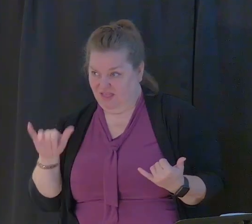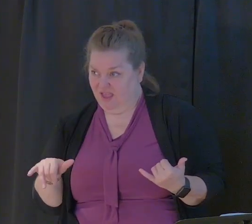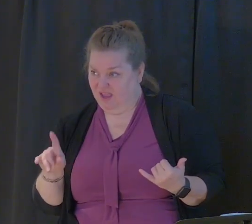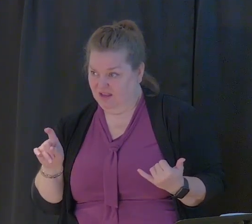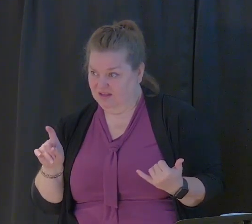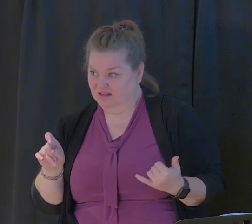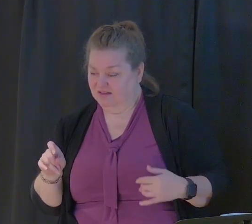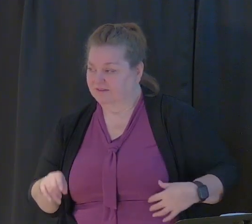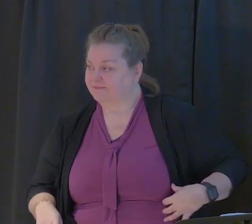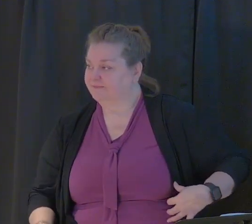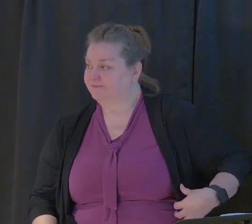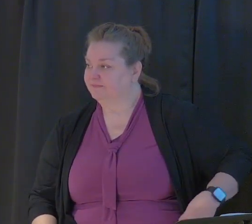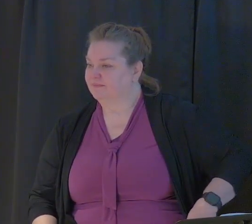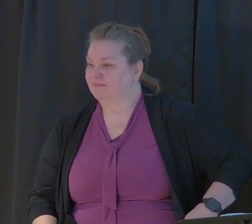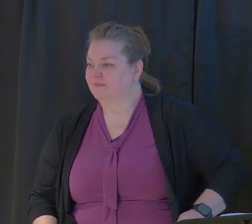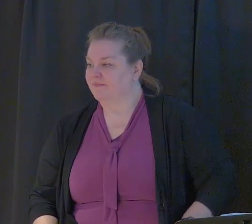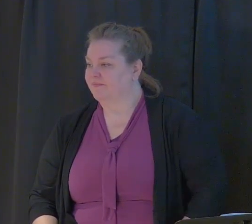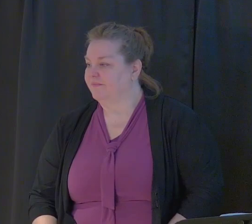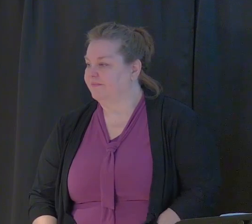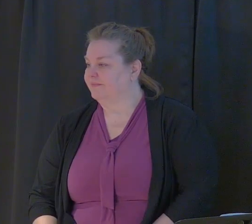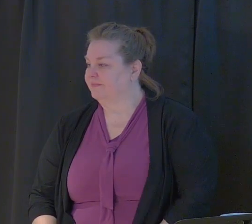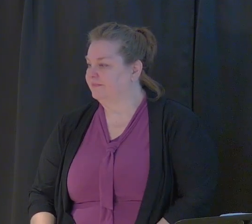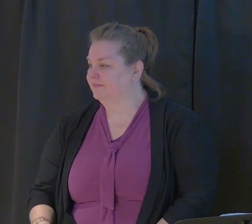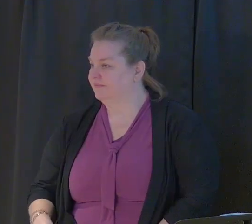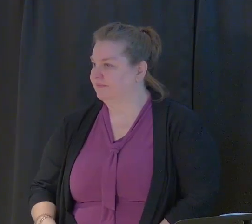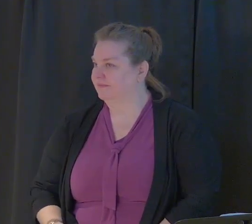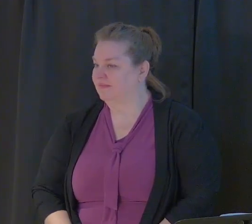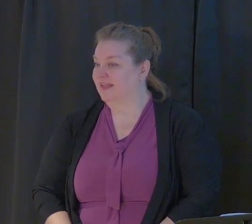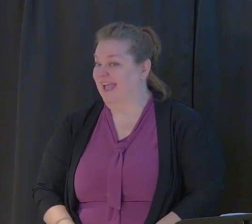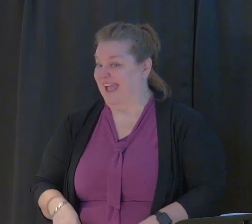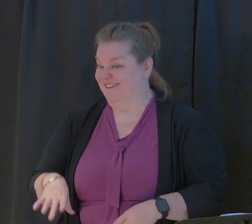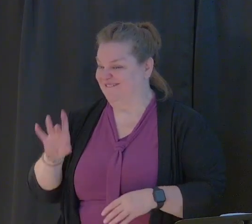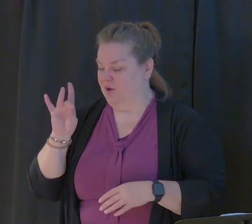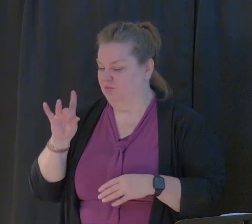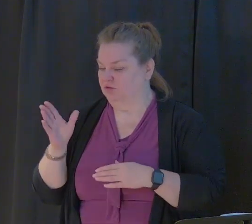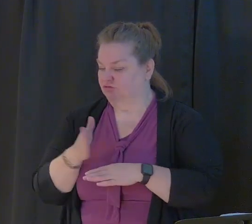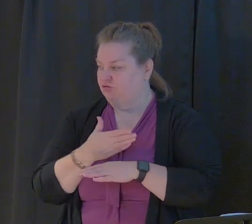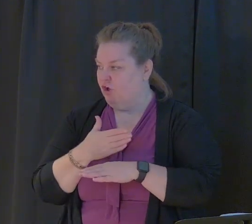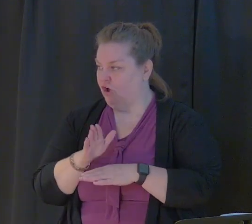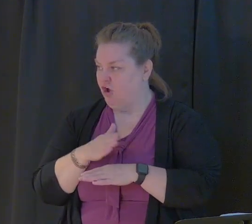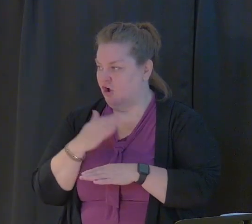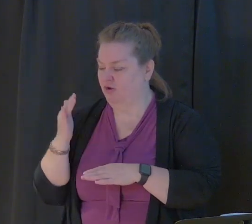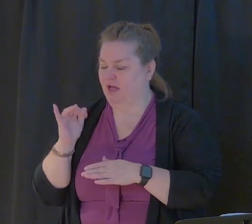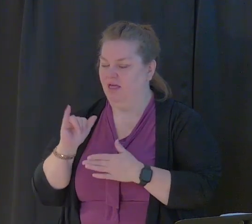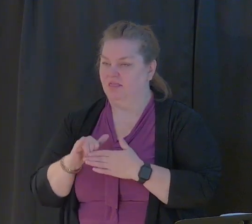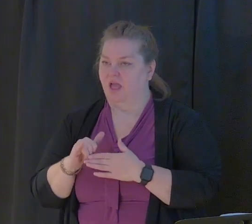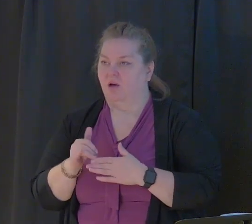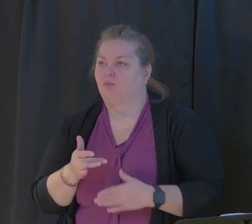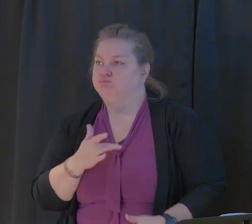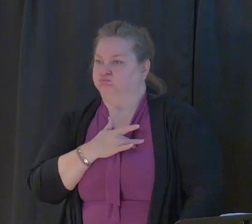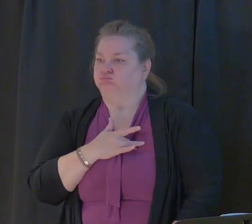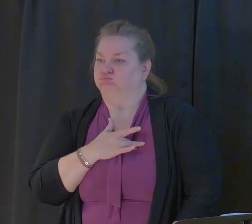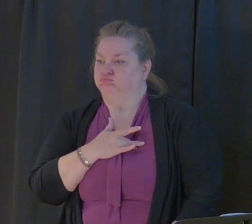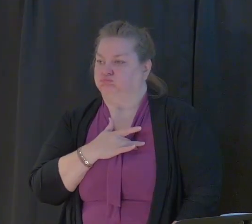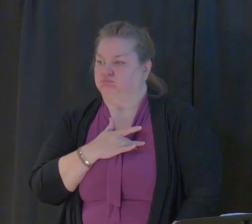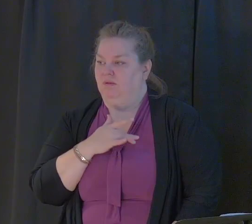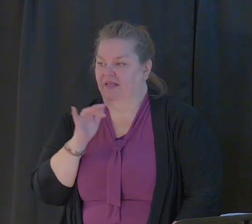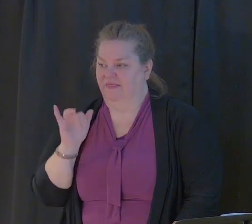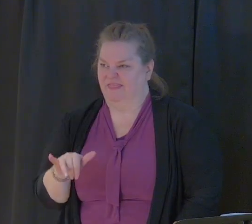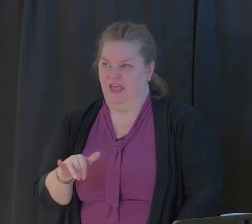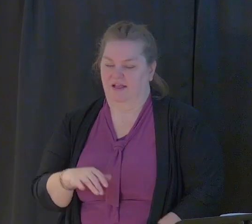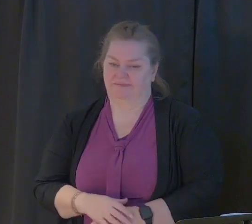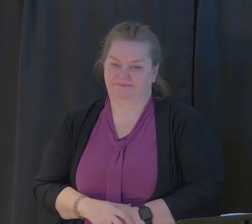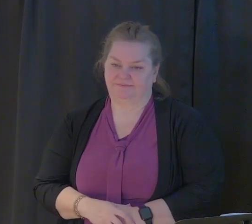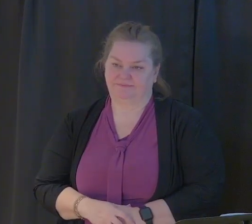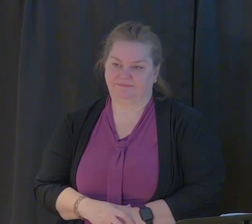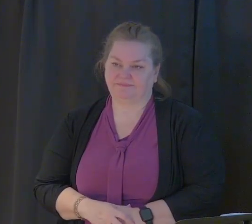I ran across a song a few weeks ago that sparked this message today.